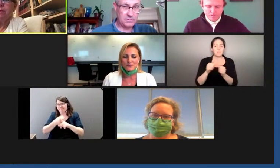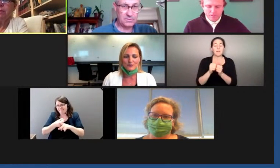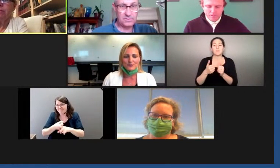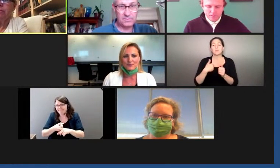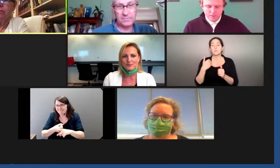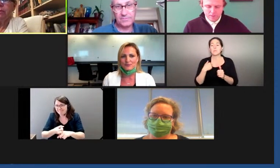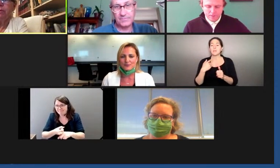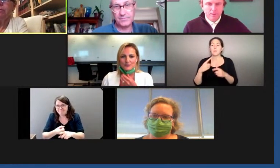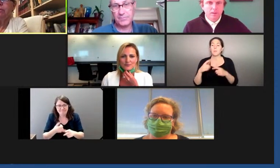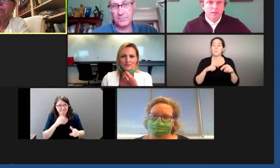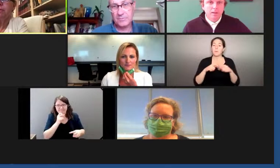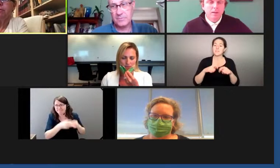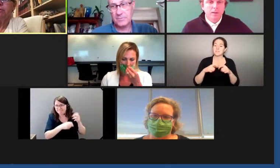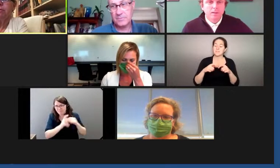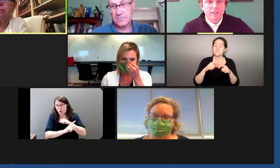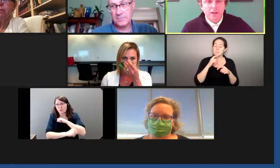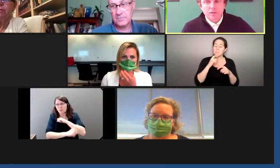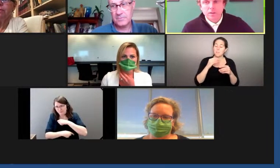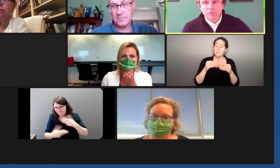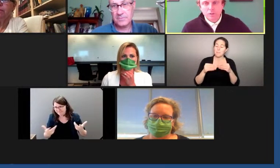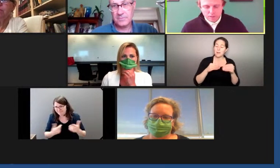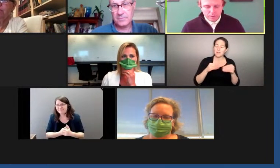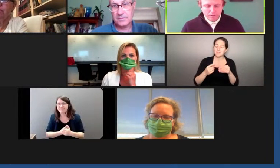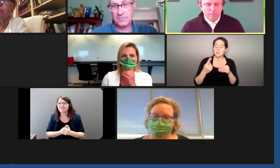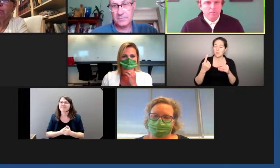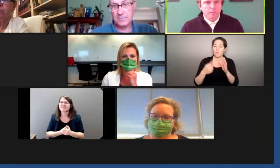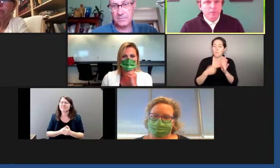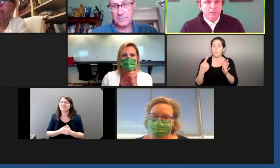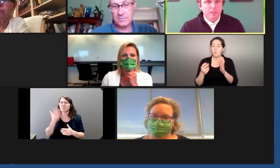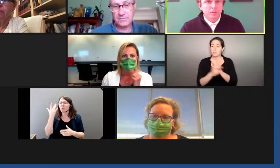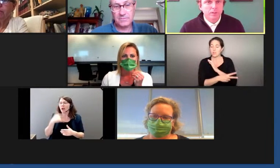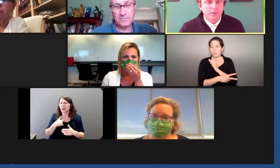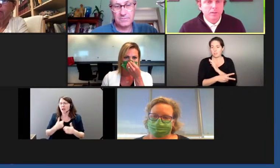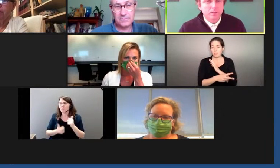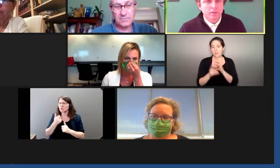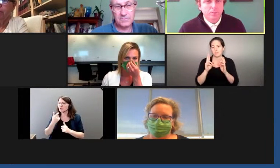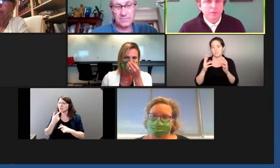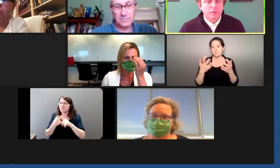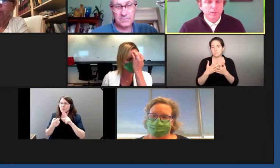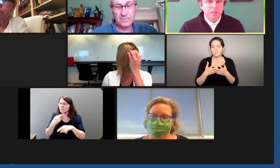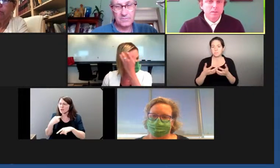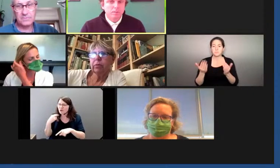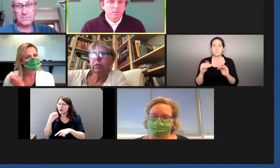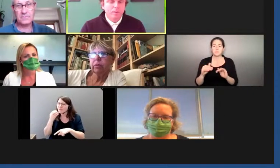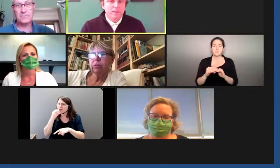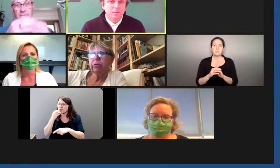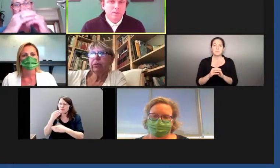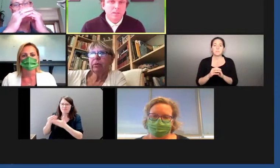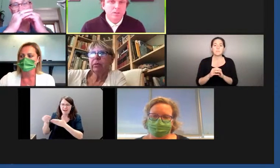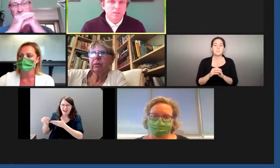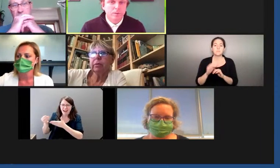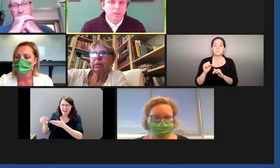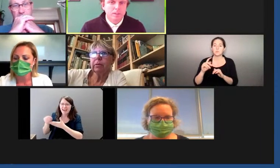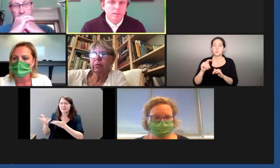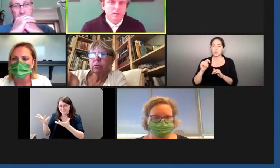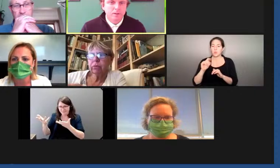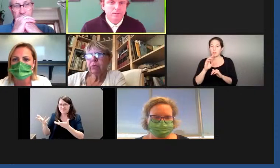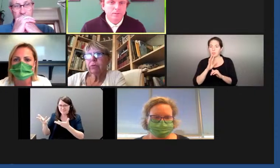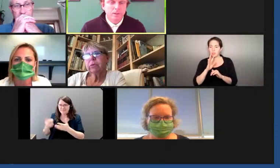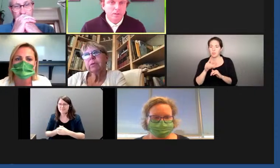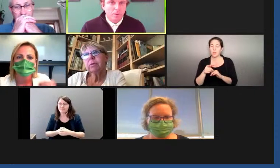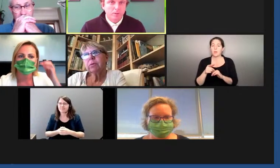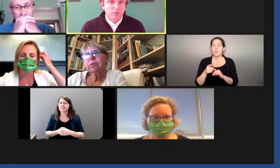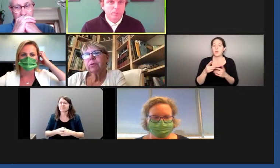Councillor. Thanks, Councillor. I'll just briefly touch on the provincial piece. We've had some discussions about this in